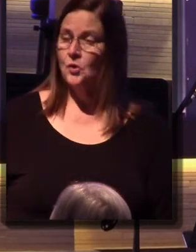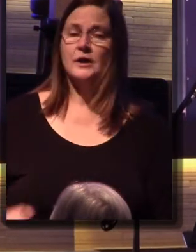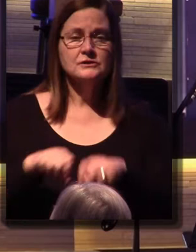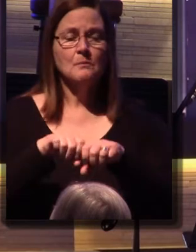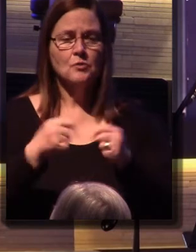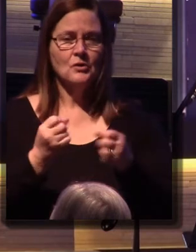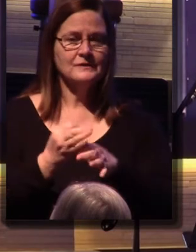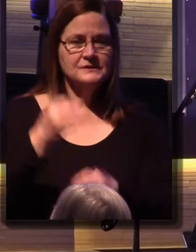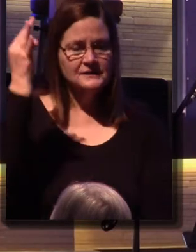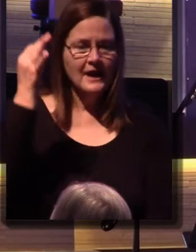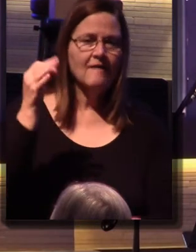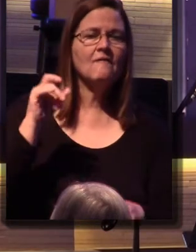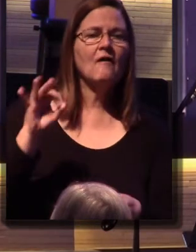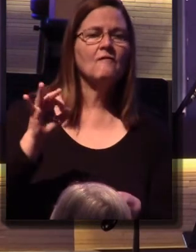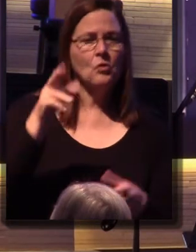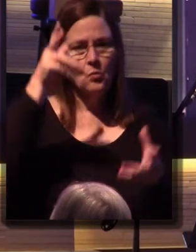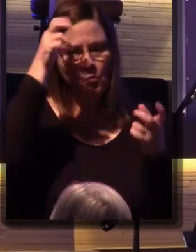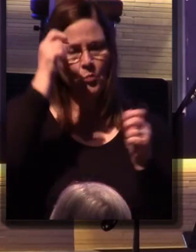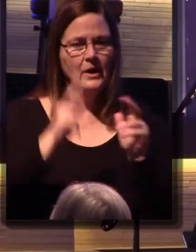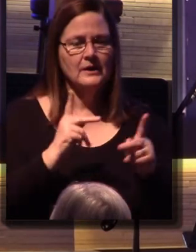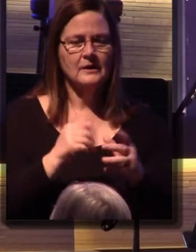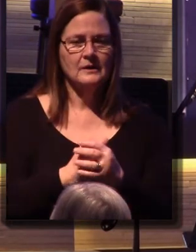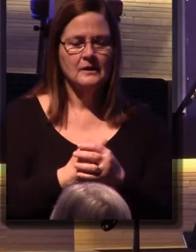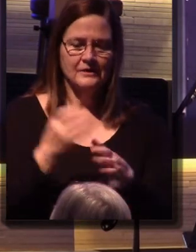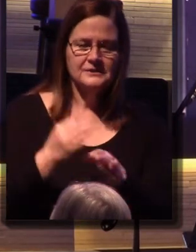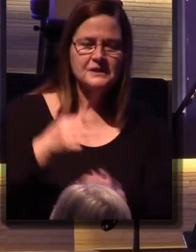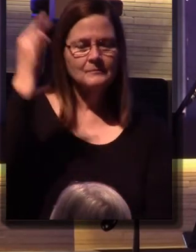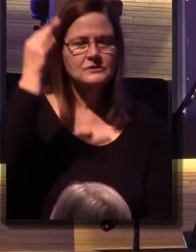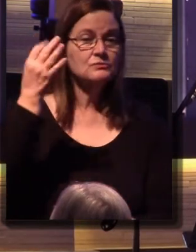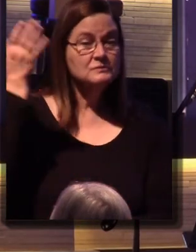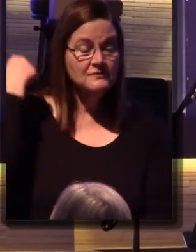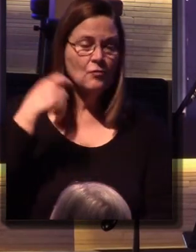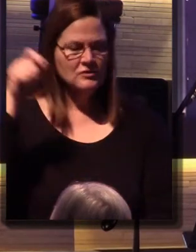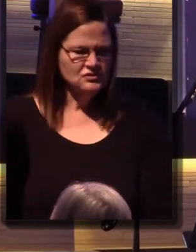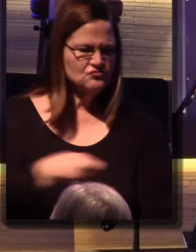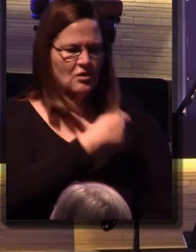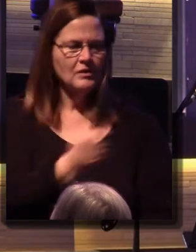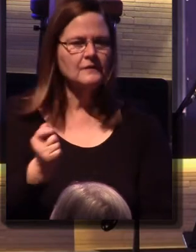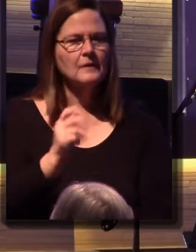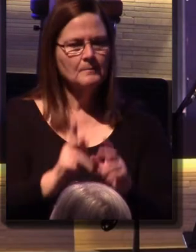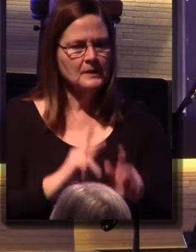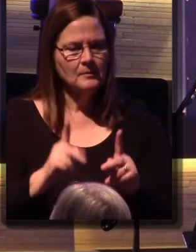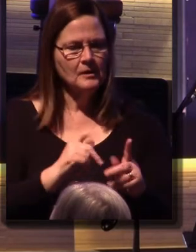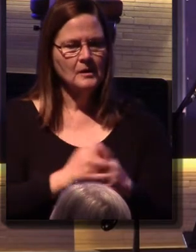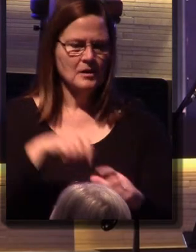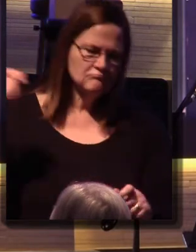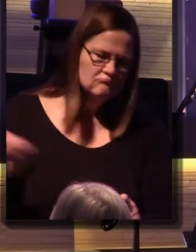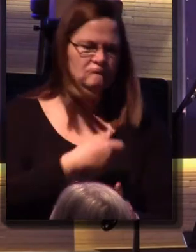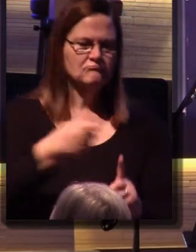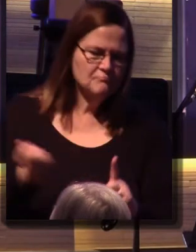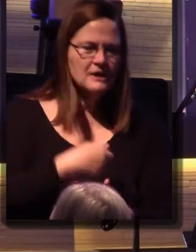again, look, the Lord has broken the staff of the wicked, the scepter of rulers, which used to strike the peoples with fury,